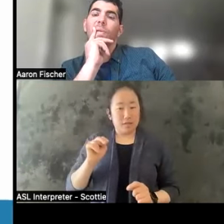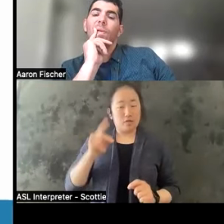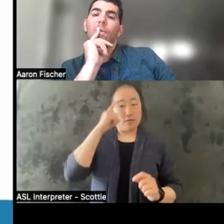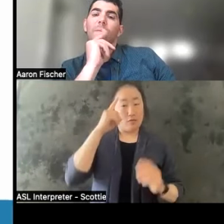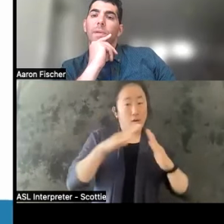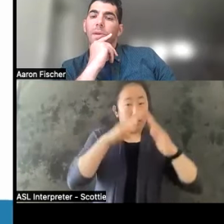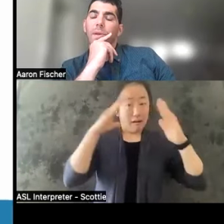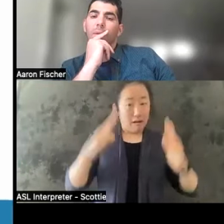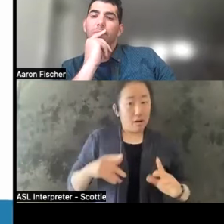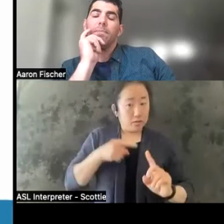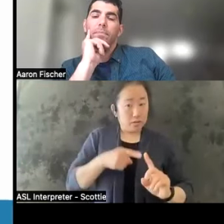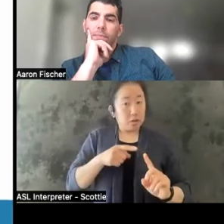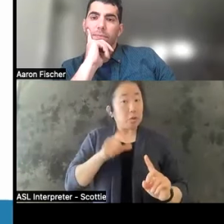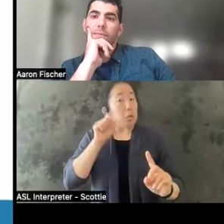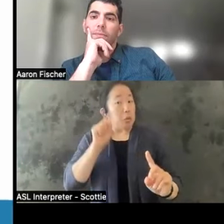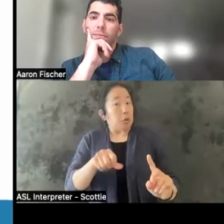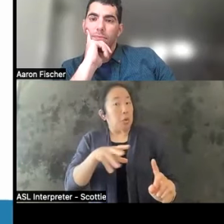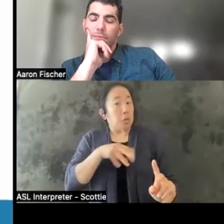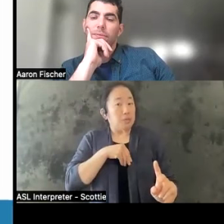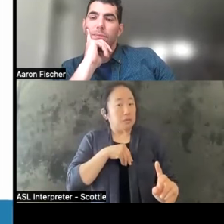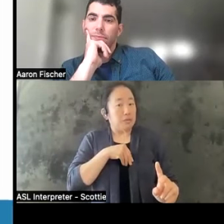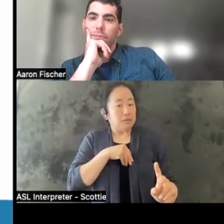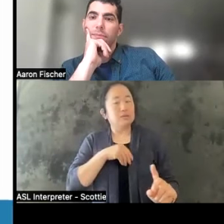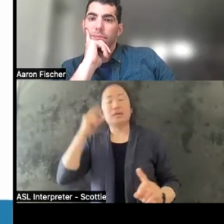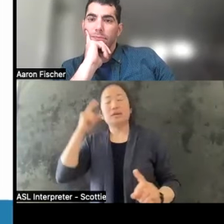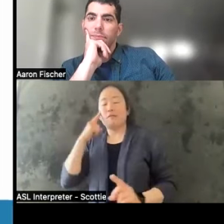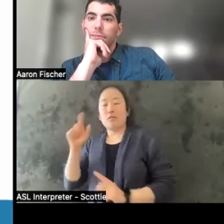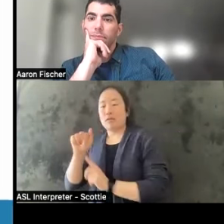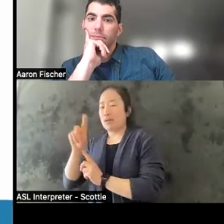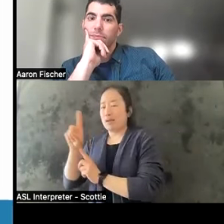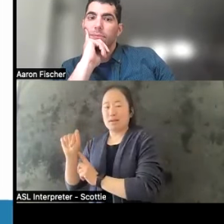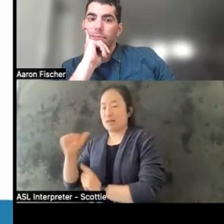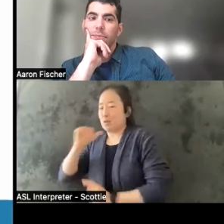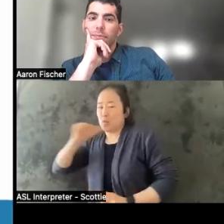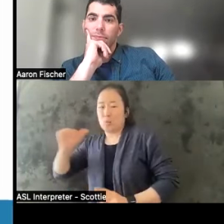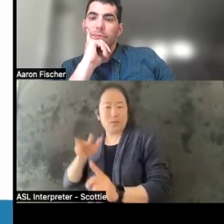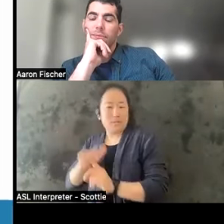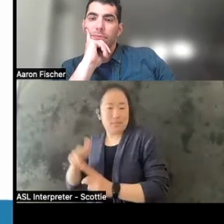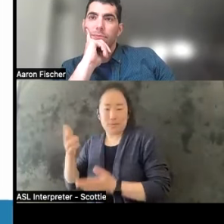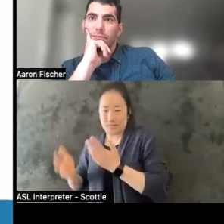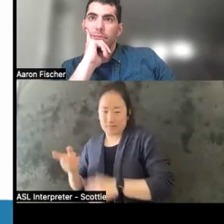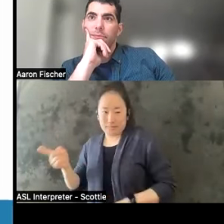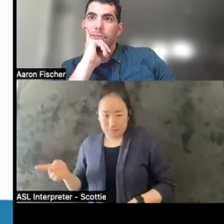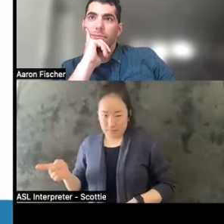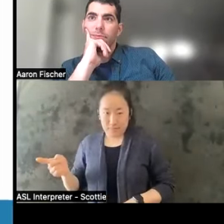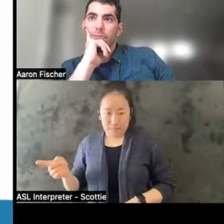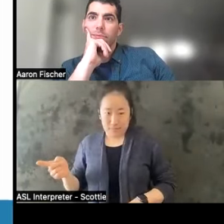under the ADA's provisions that apply to private businesses or governmental